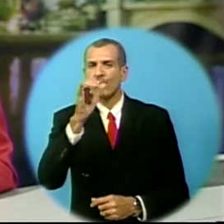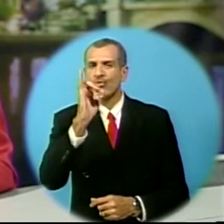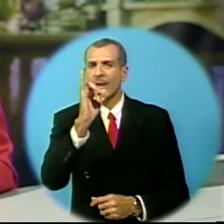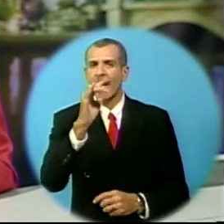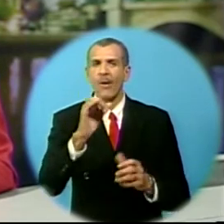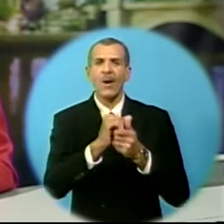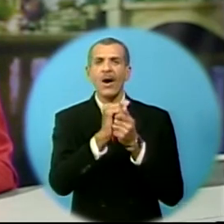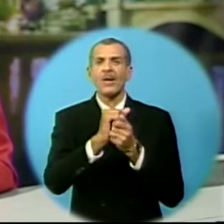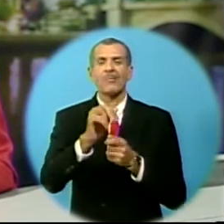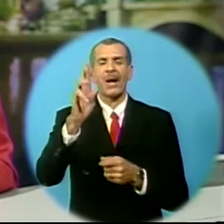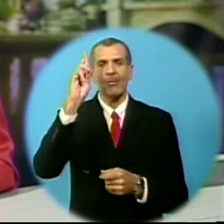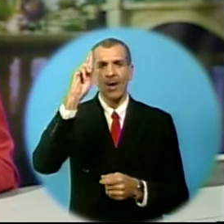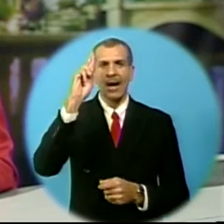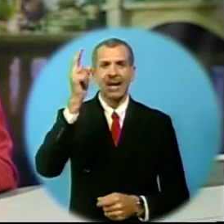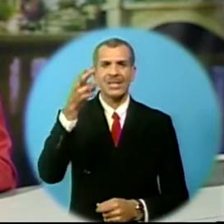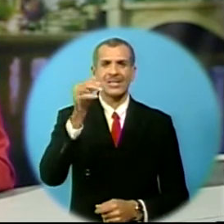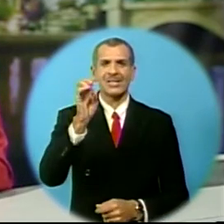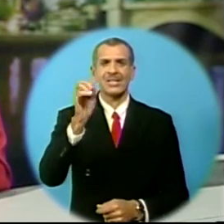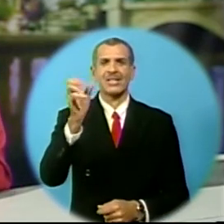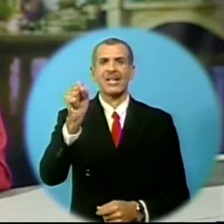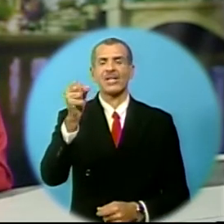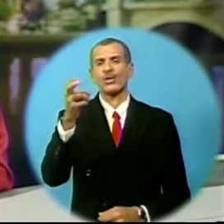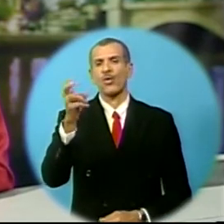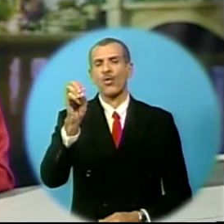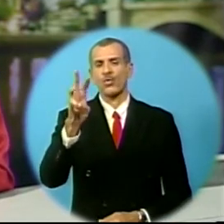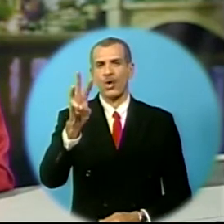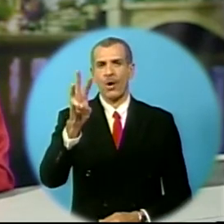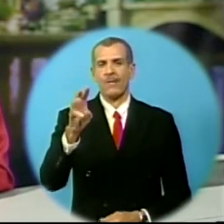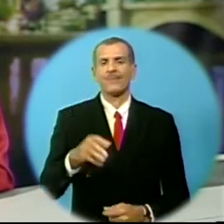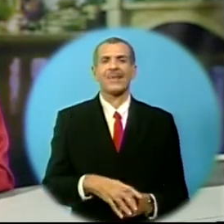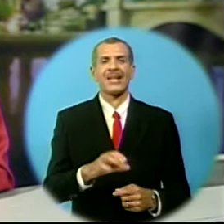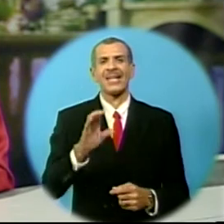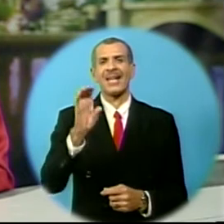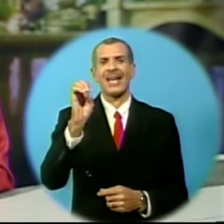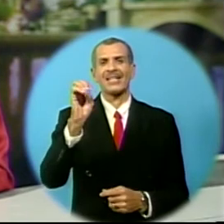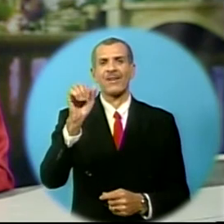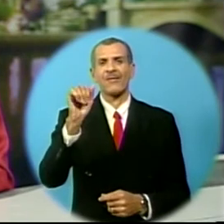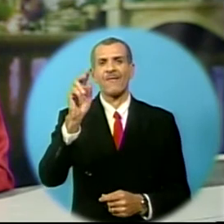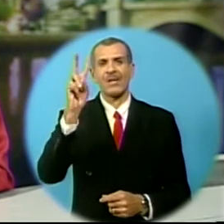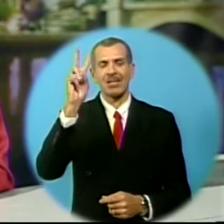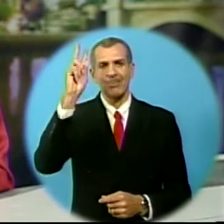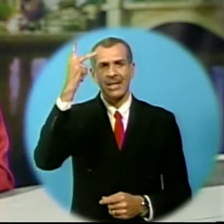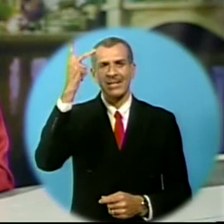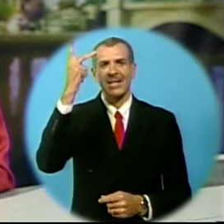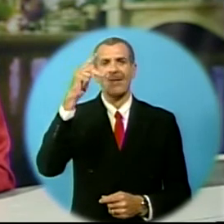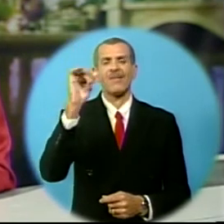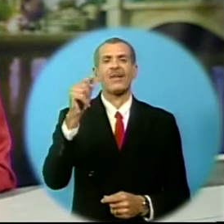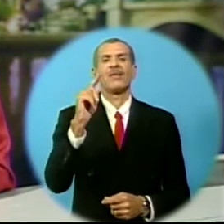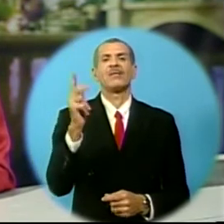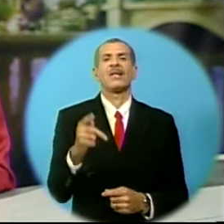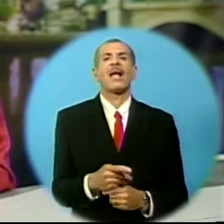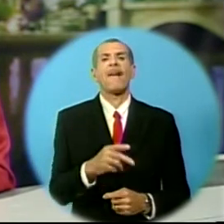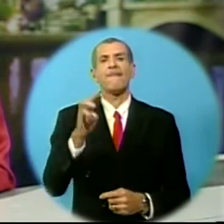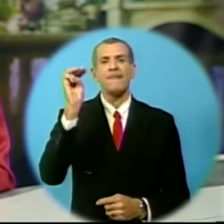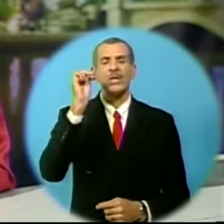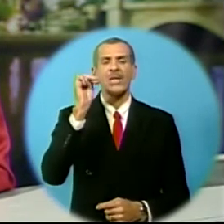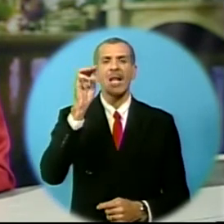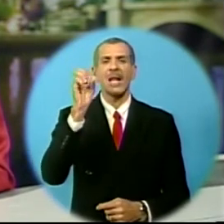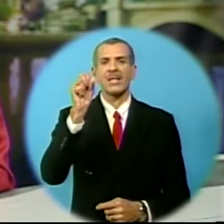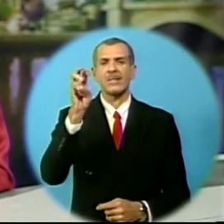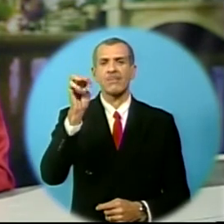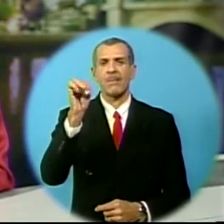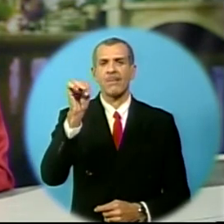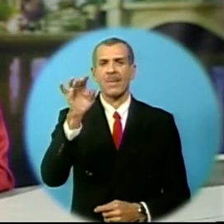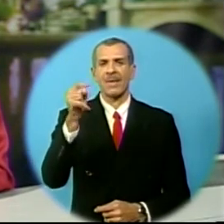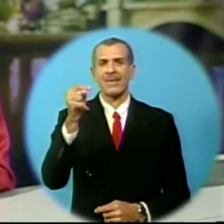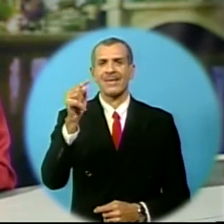bartender Rohan Hackshaw. Assistant Executive Vice President of the Barbados Hotel and Tourism Association, Michelle Smith-Mears,